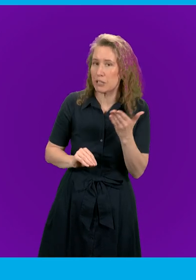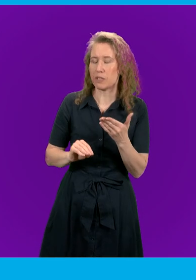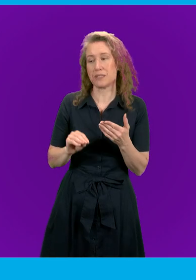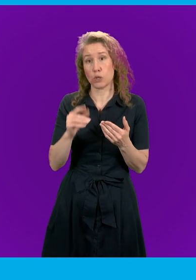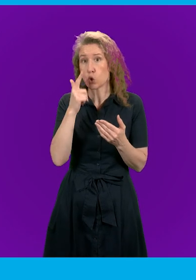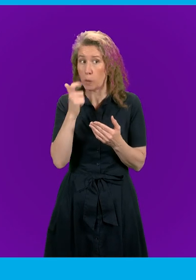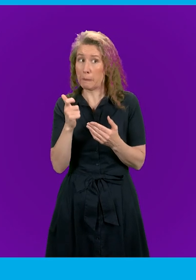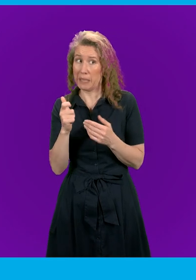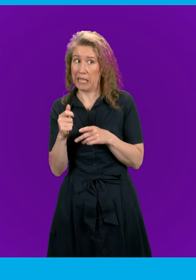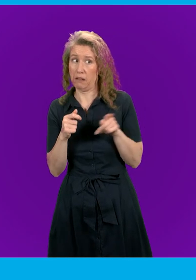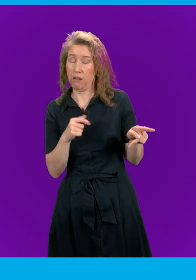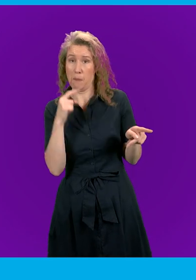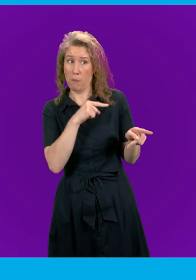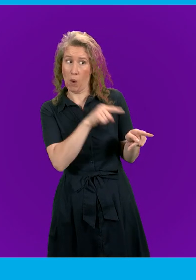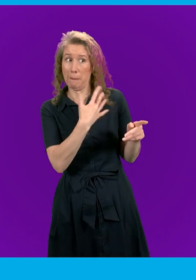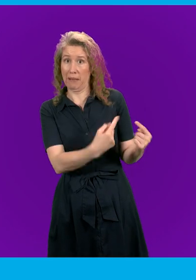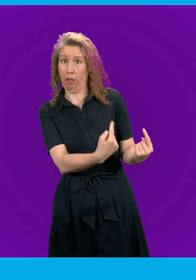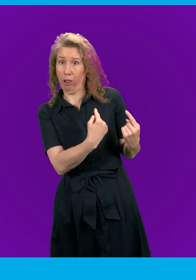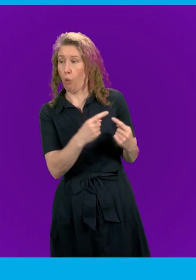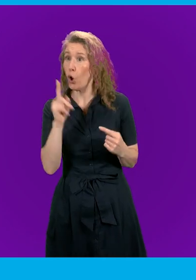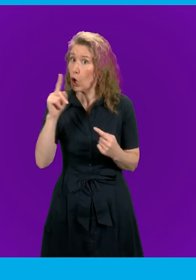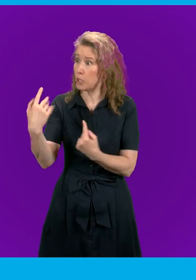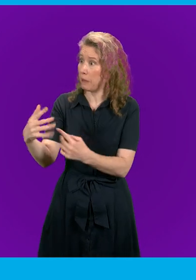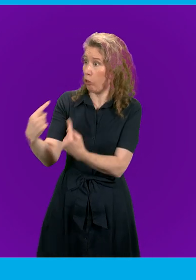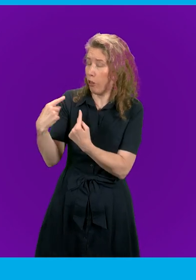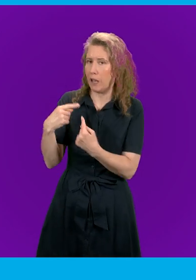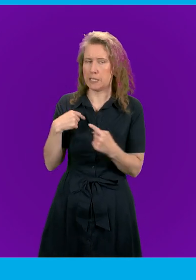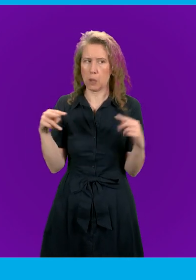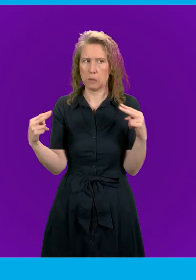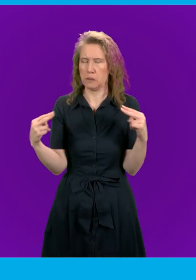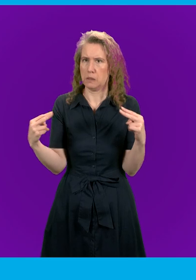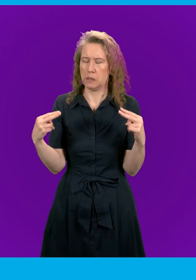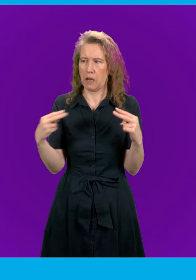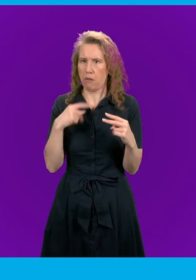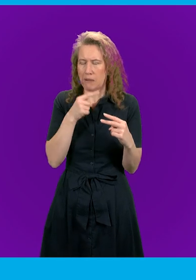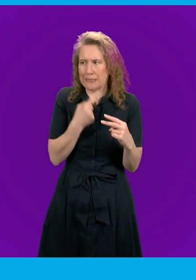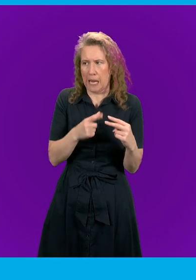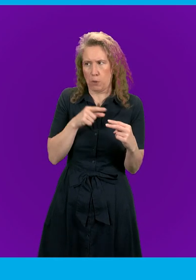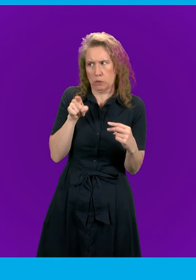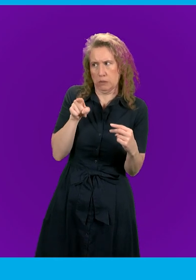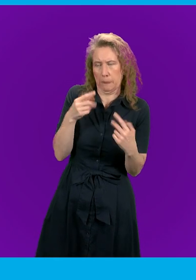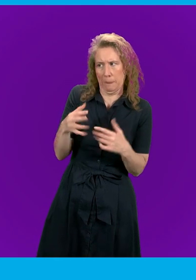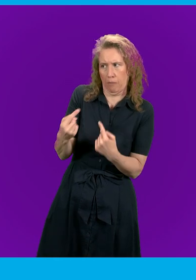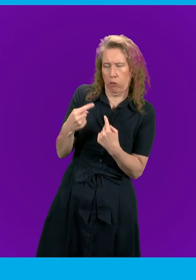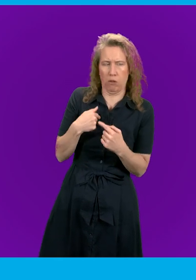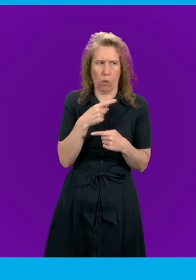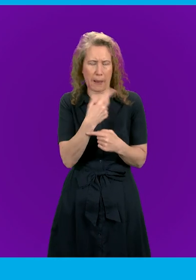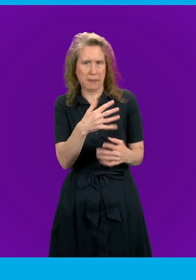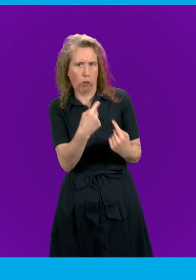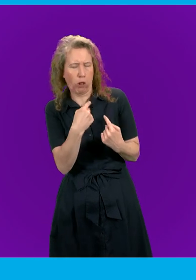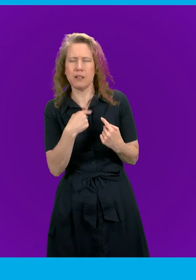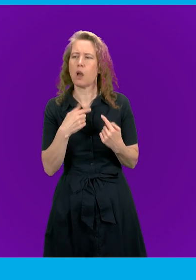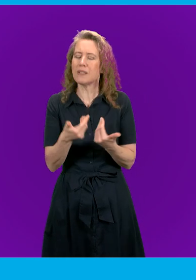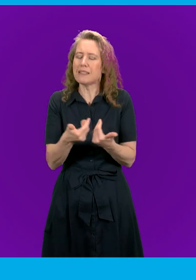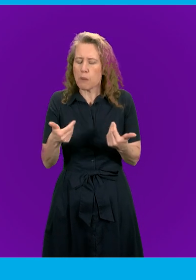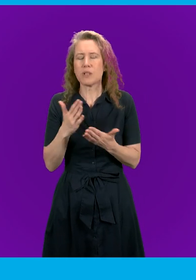other boys in the room or girls in the room. So I think single gender groups can be helpful at times, but